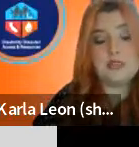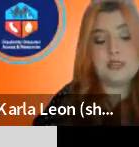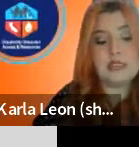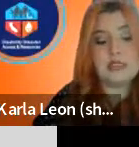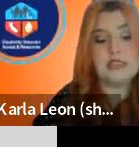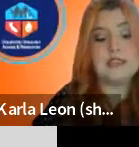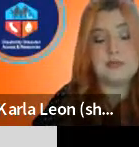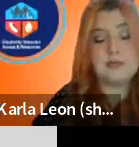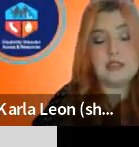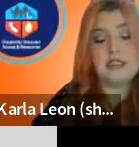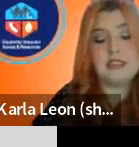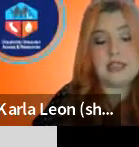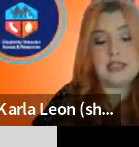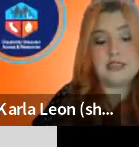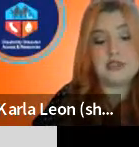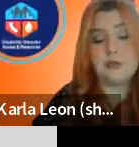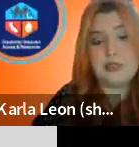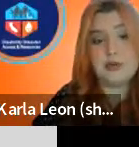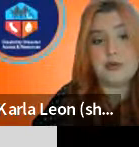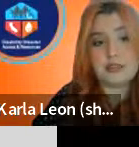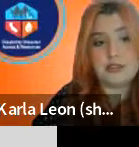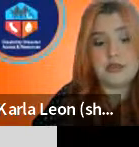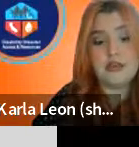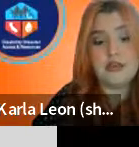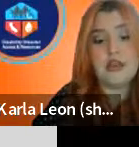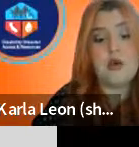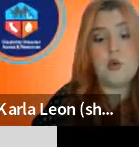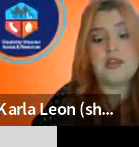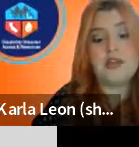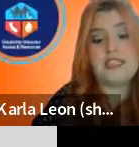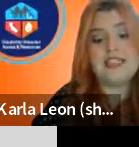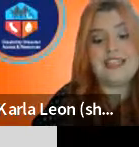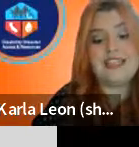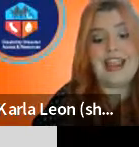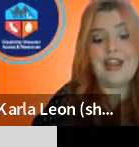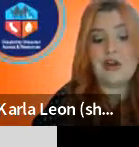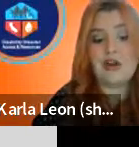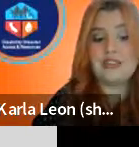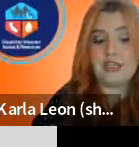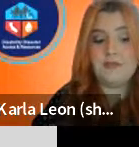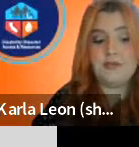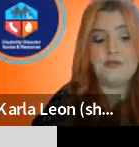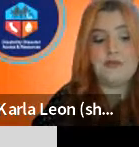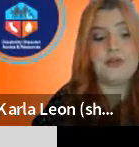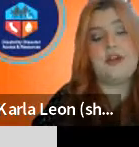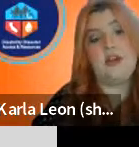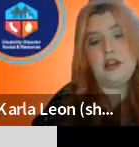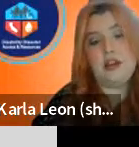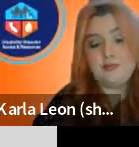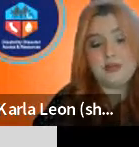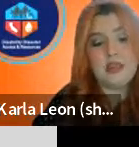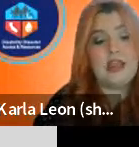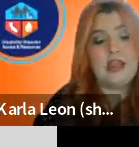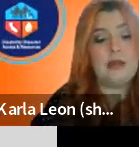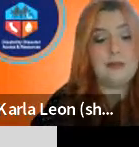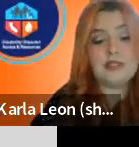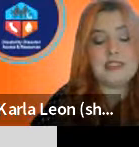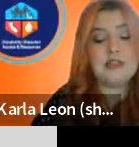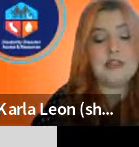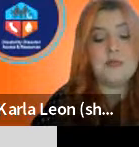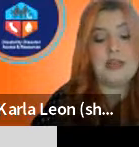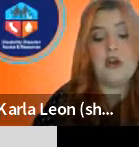the corresponding Disability Disaster Resource Center, or DDARC, for your area.